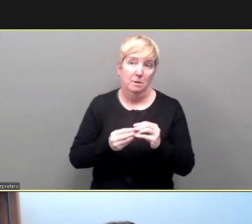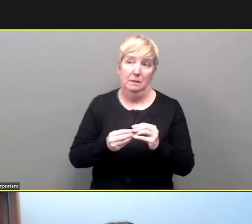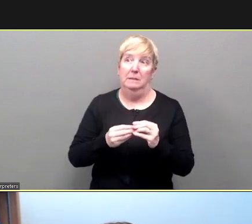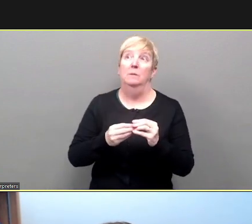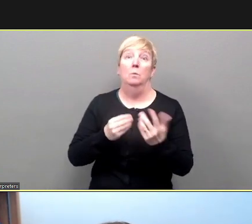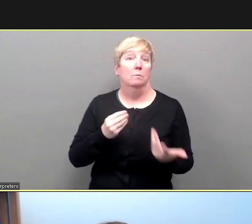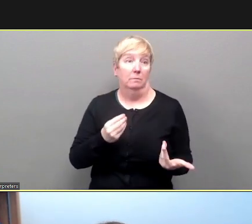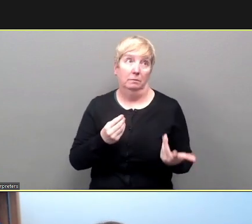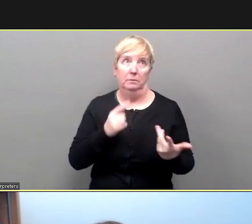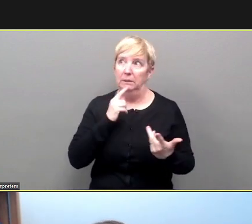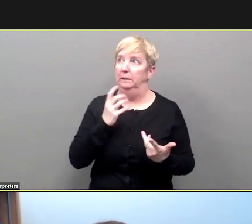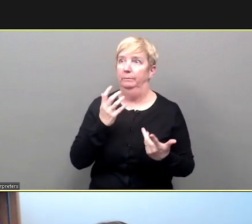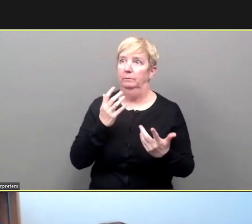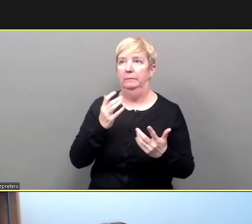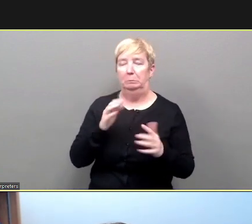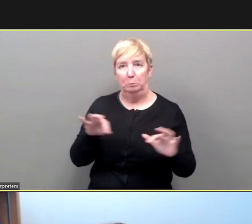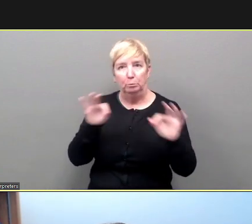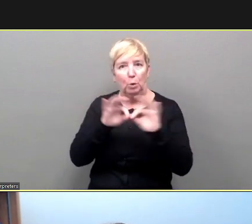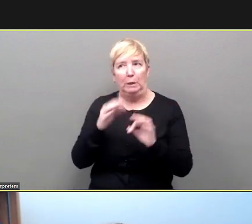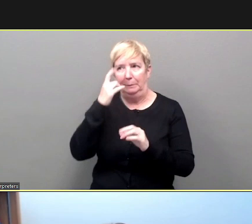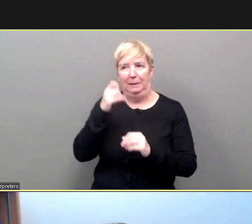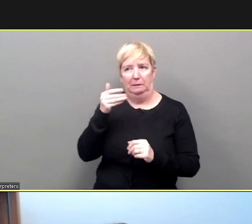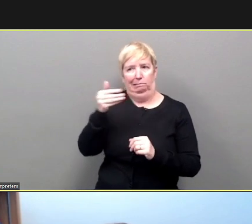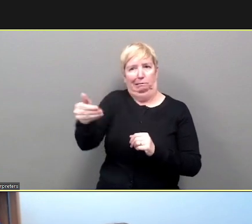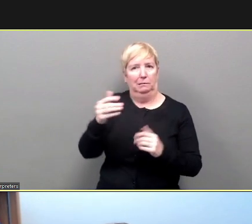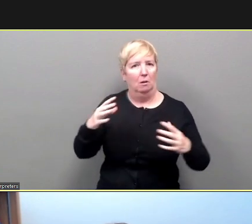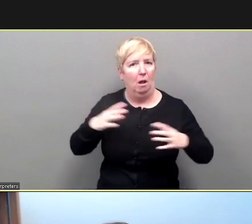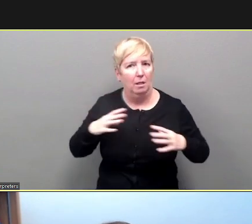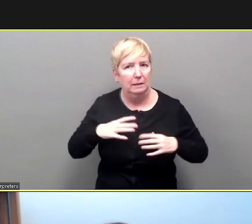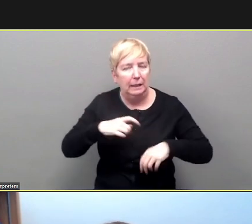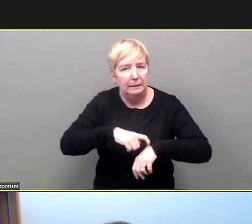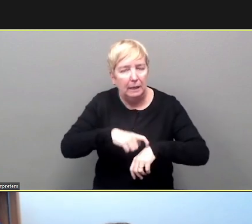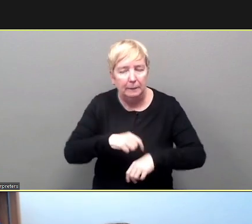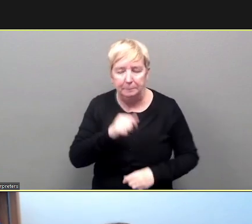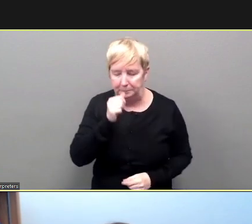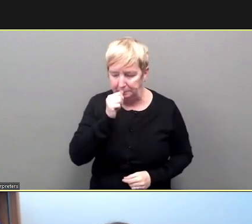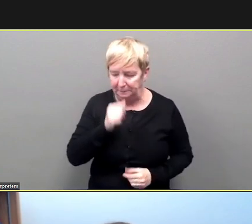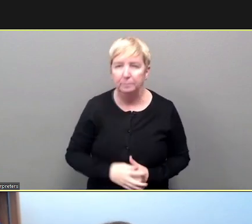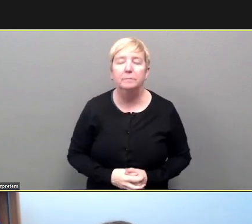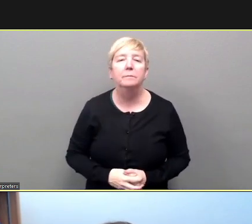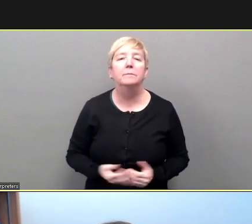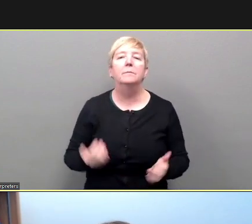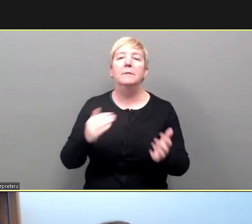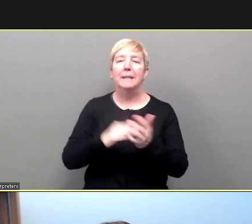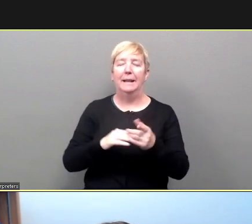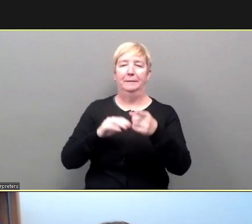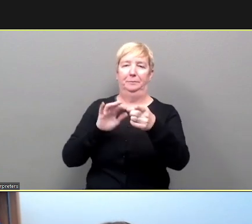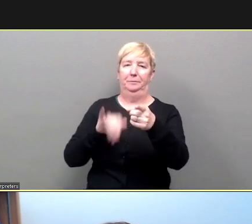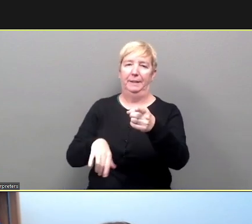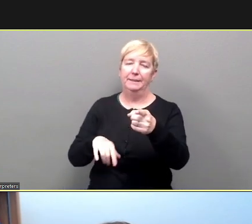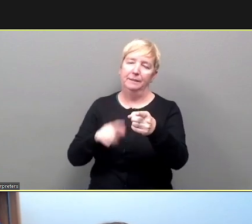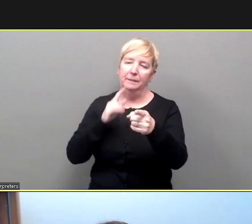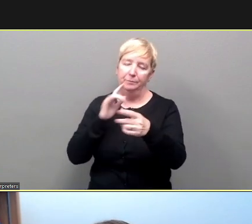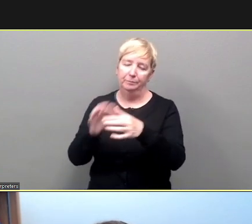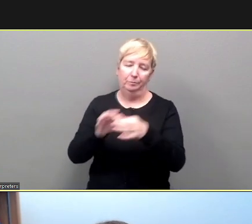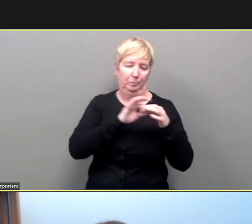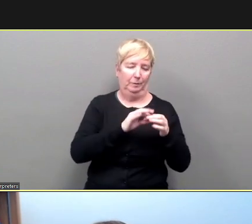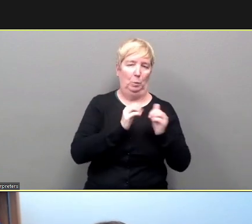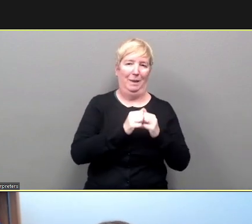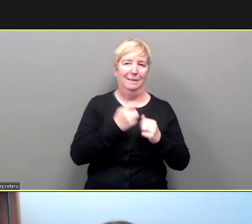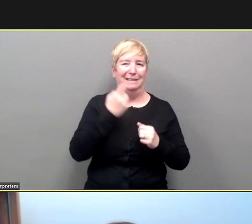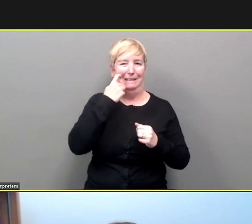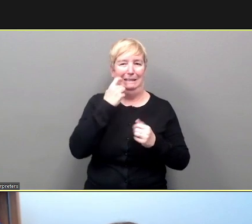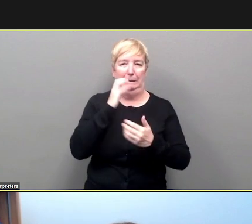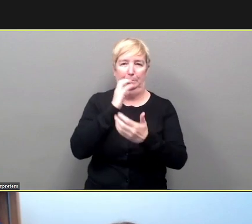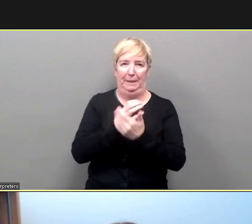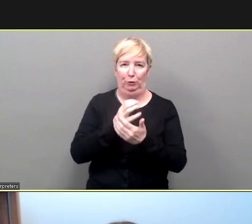holiday season. So let's go to next slide. And this again just goes along with the previous slide. This is just a